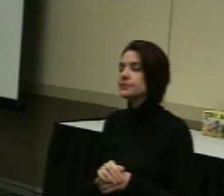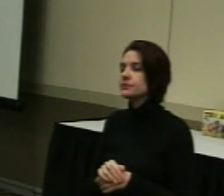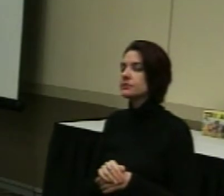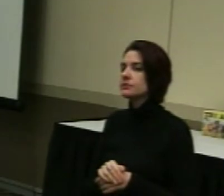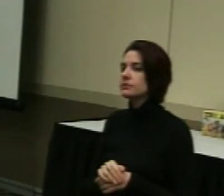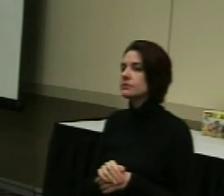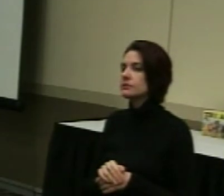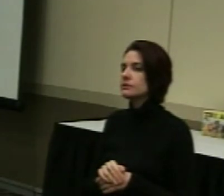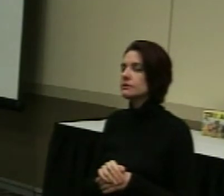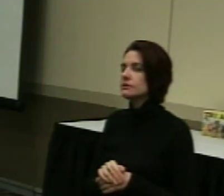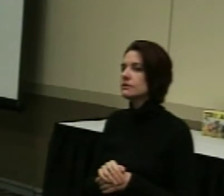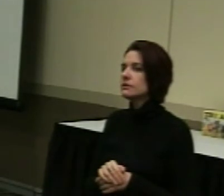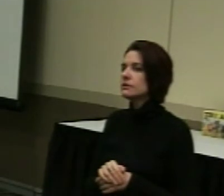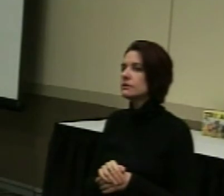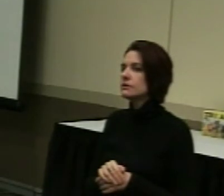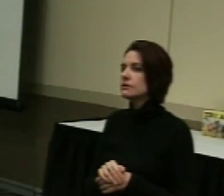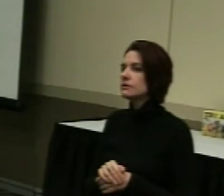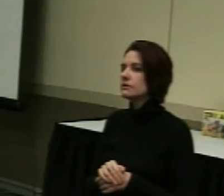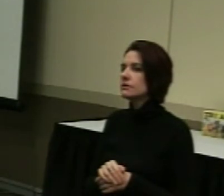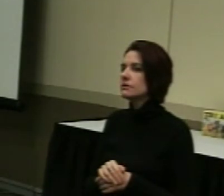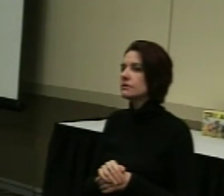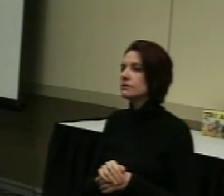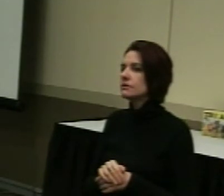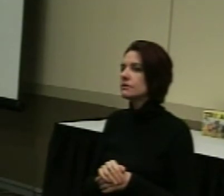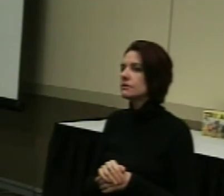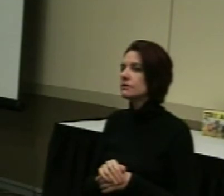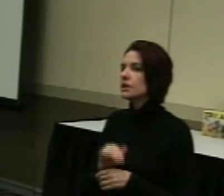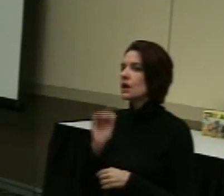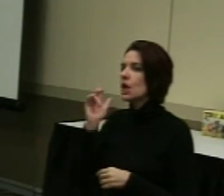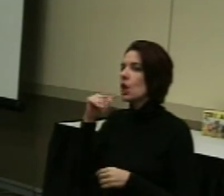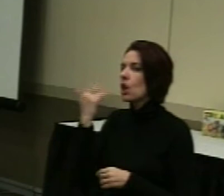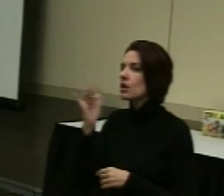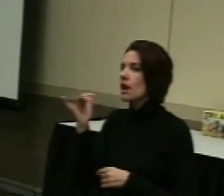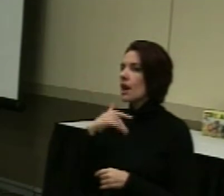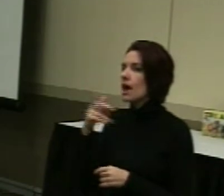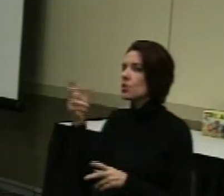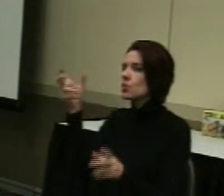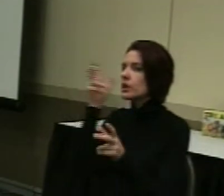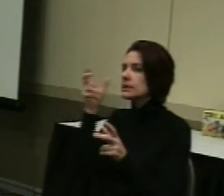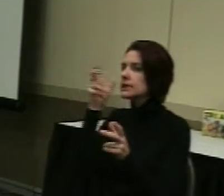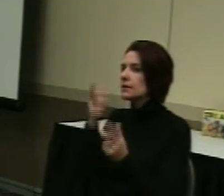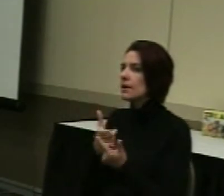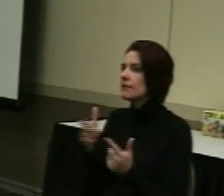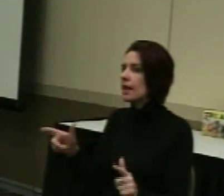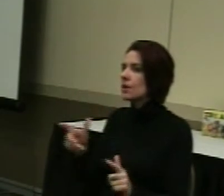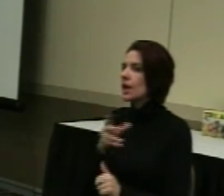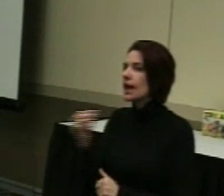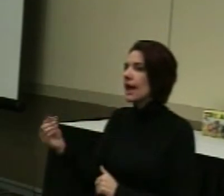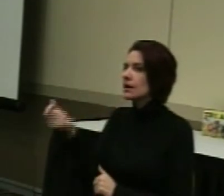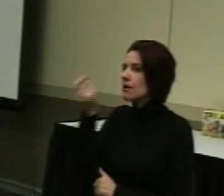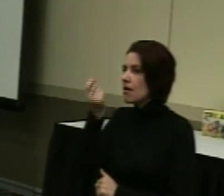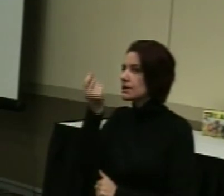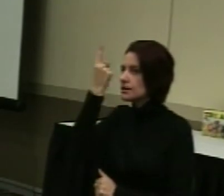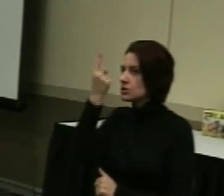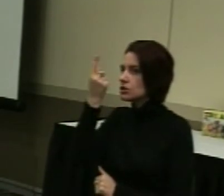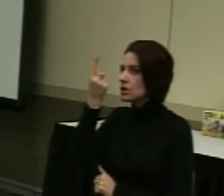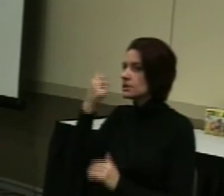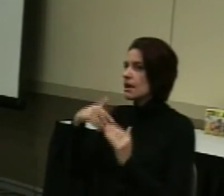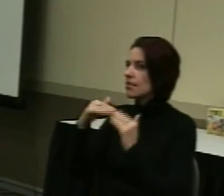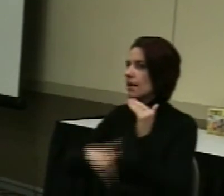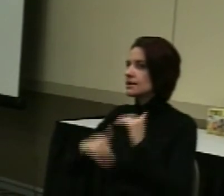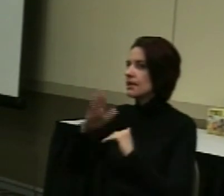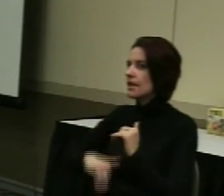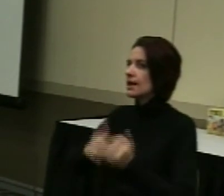It looks like her receptive language and her cognition is lower than her expressive language, which is a little